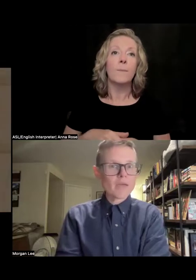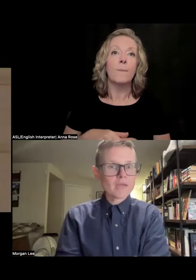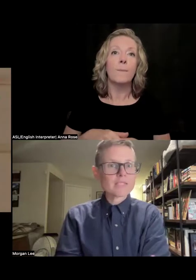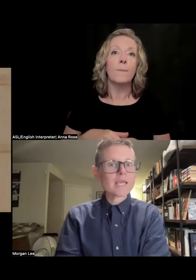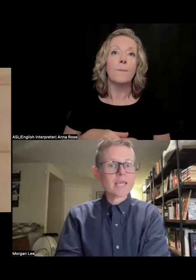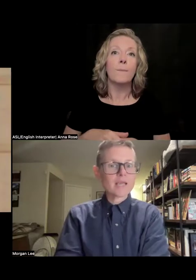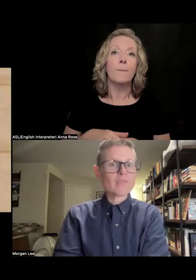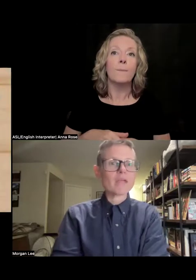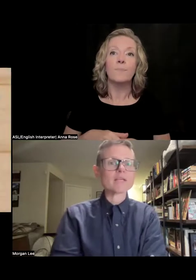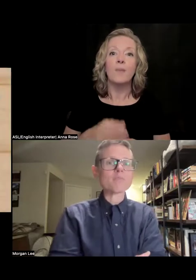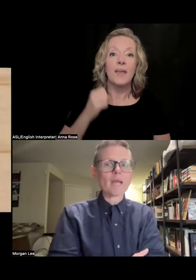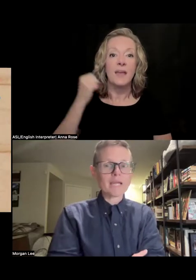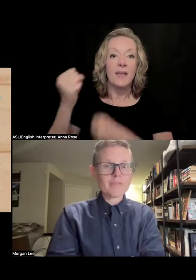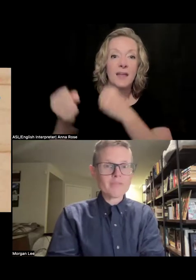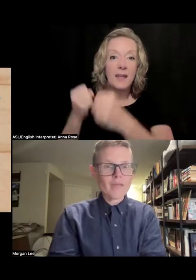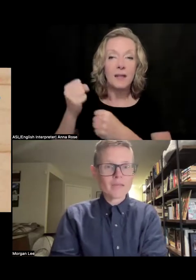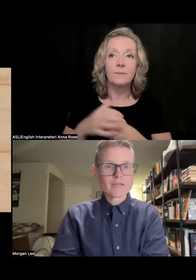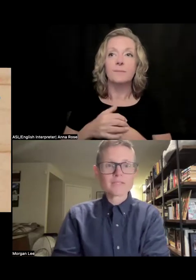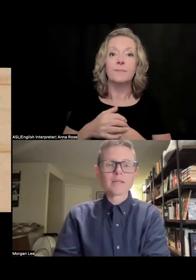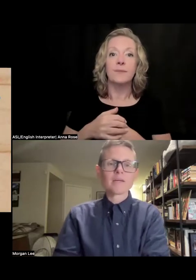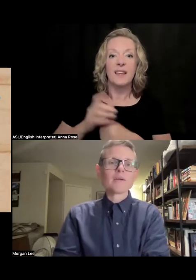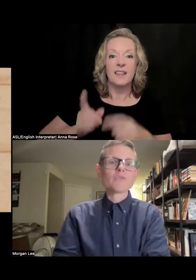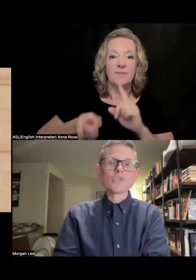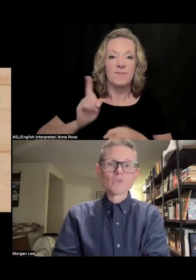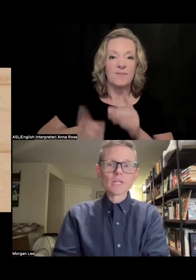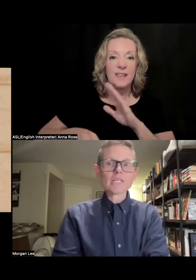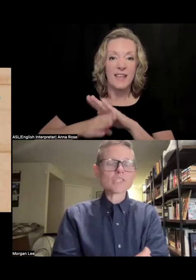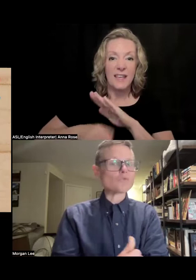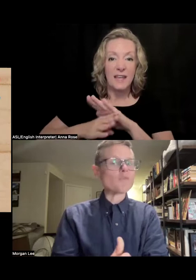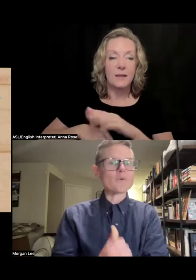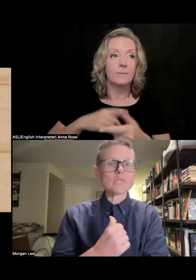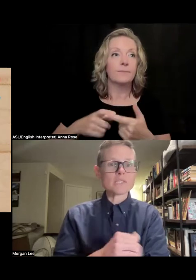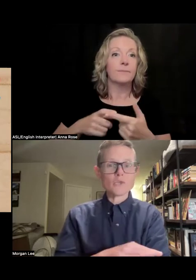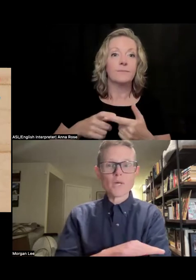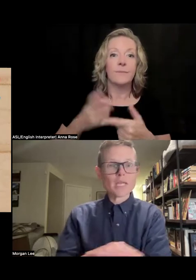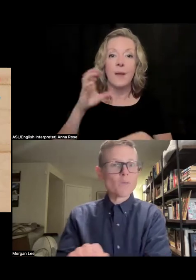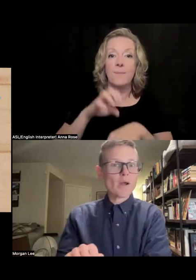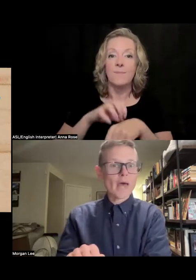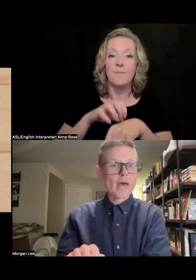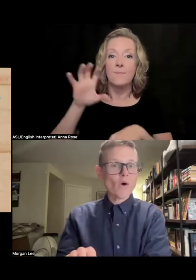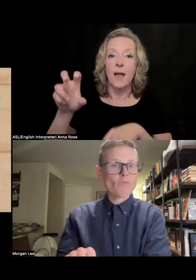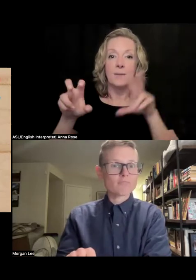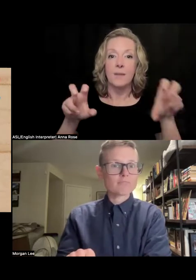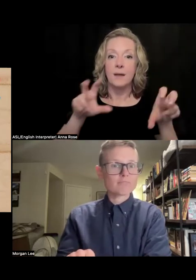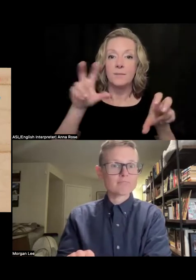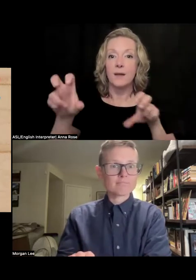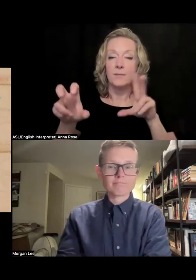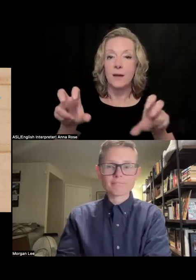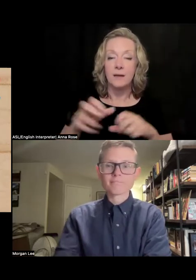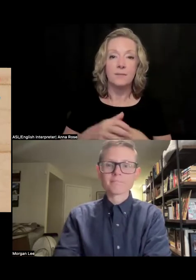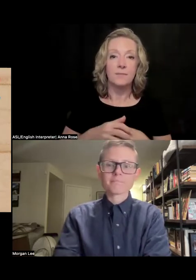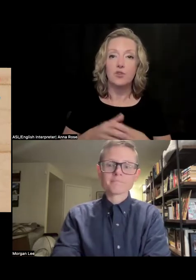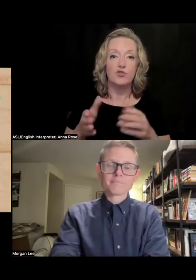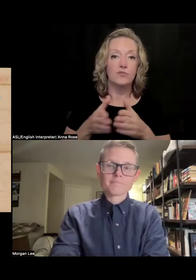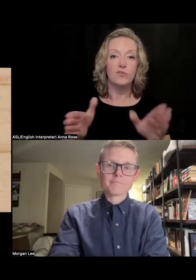hitting things, kicking things, biting things, generally just refusing to do any work at all.